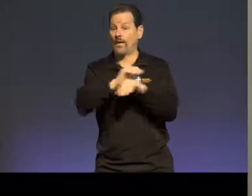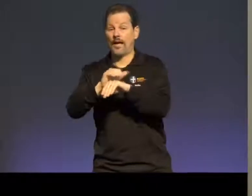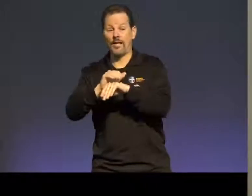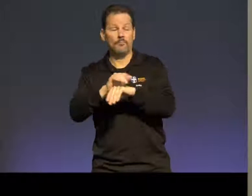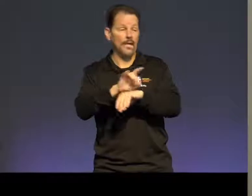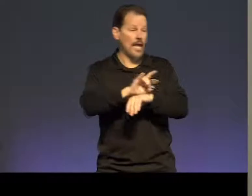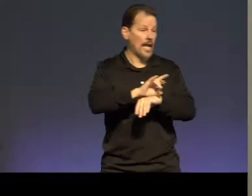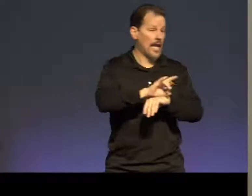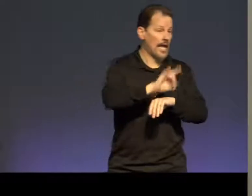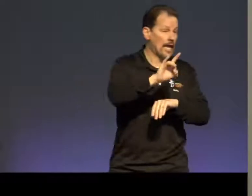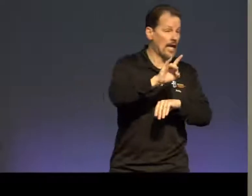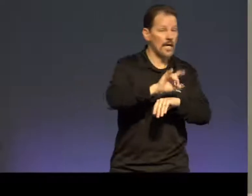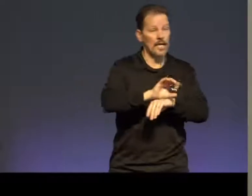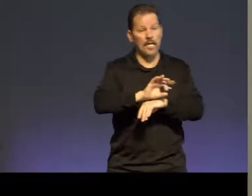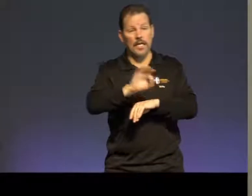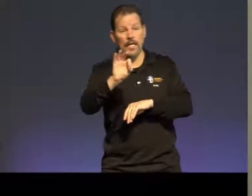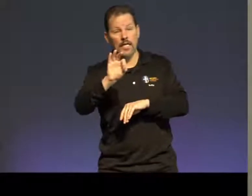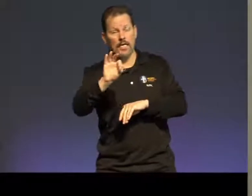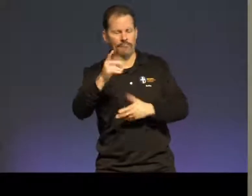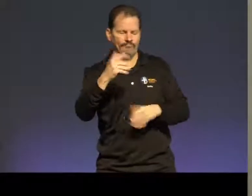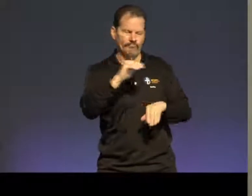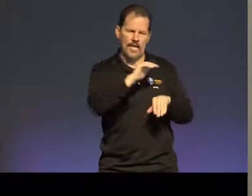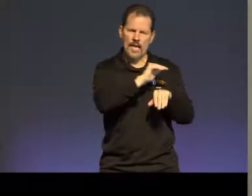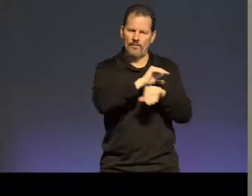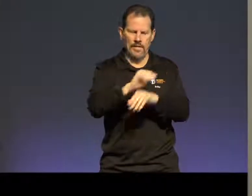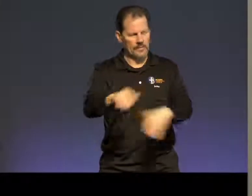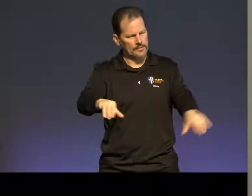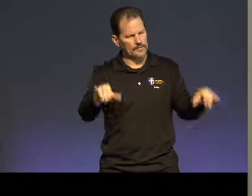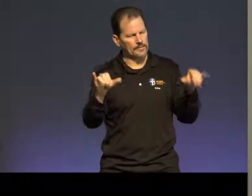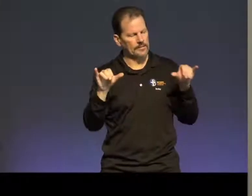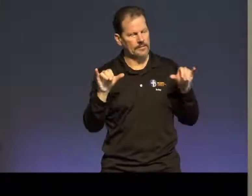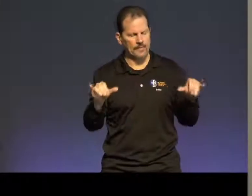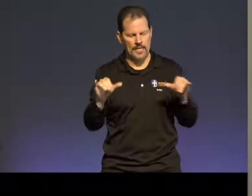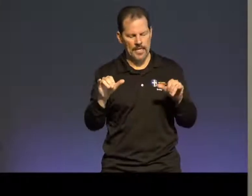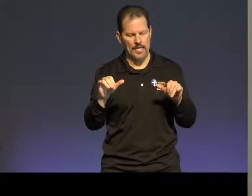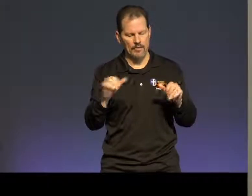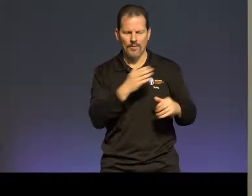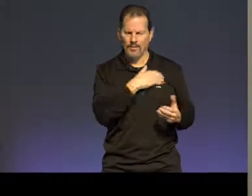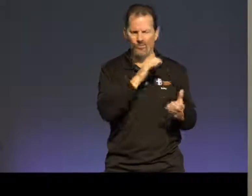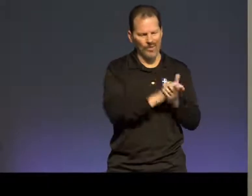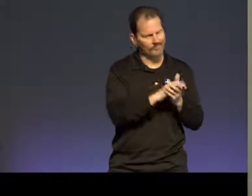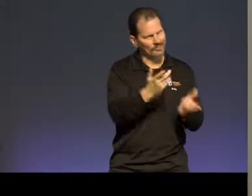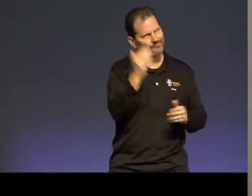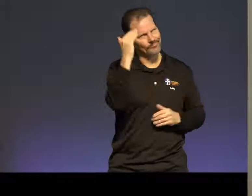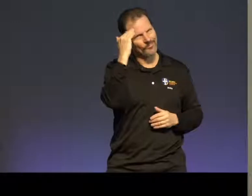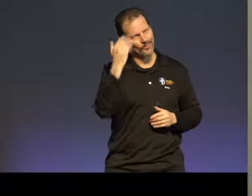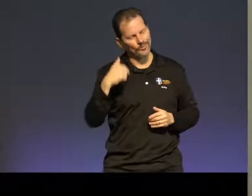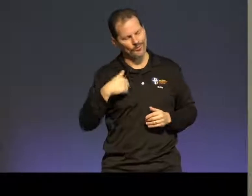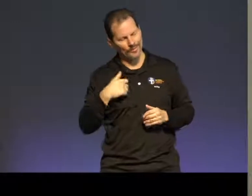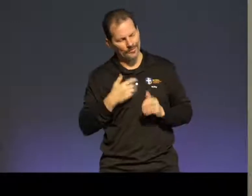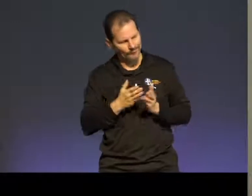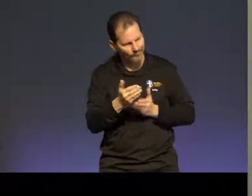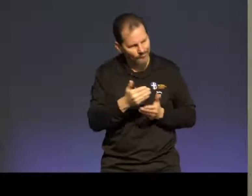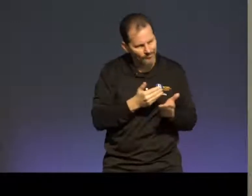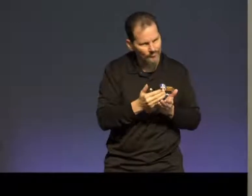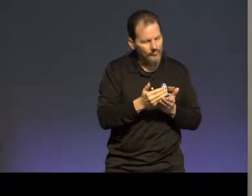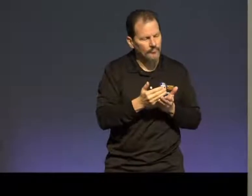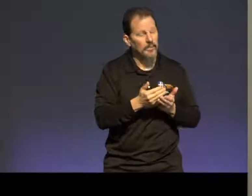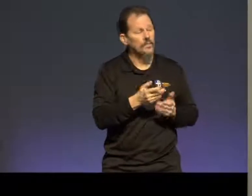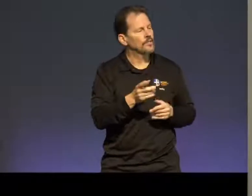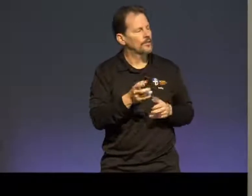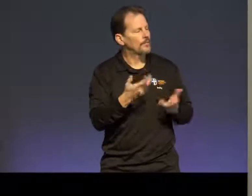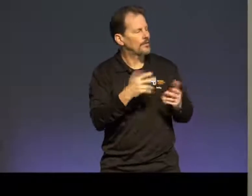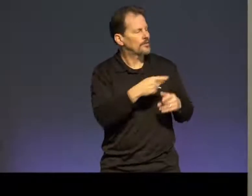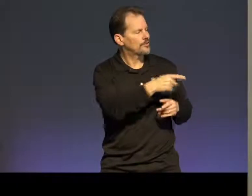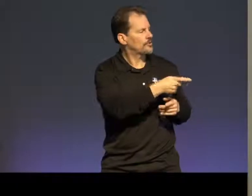About 8 or 9 o'clock at night, I go through the same process every night. My wife just knows it's coming. She'll be sitting in the sitting room watching whatever